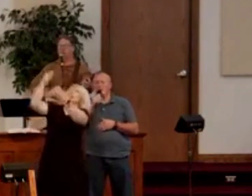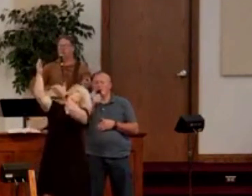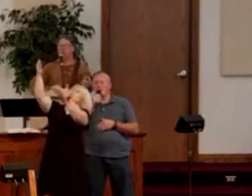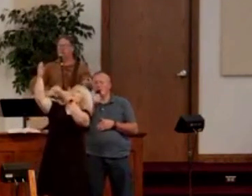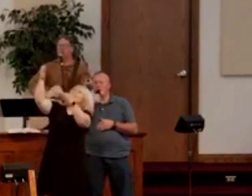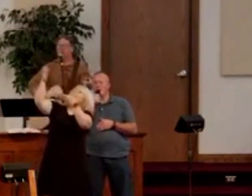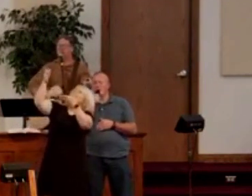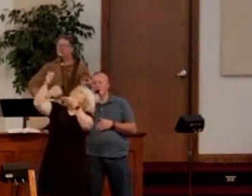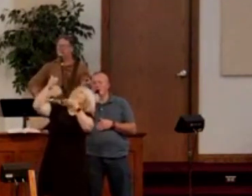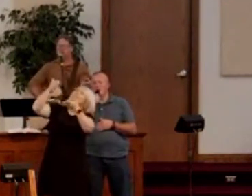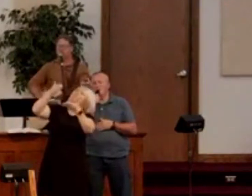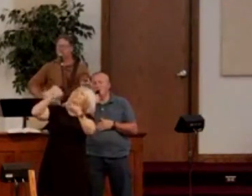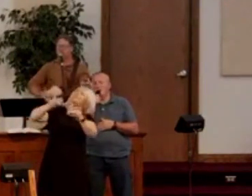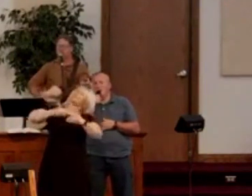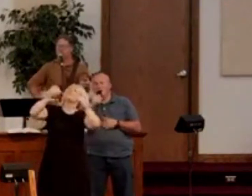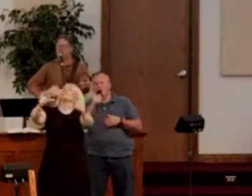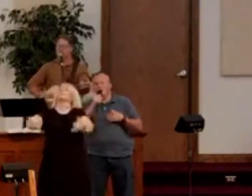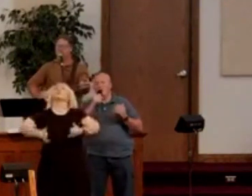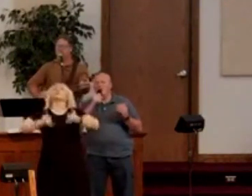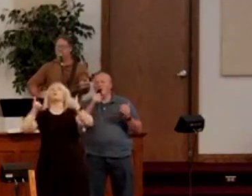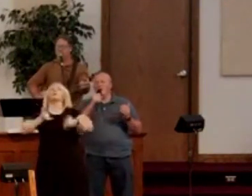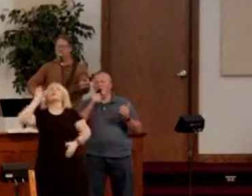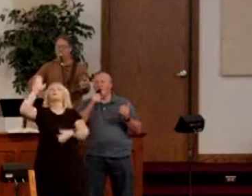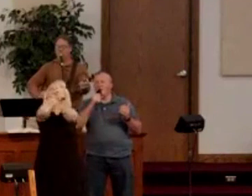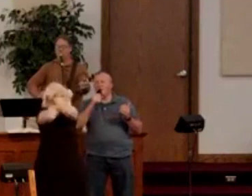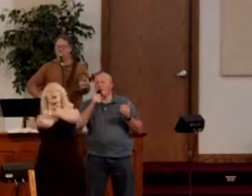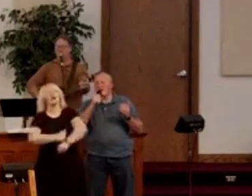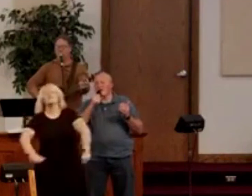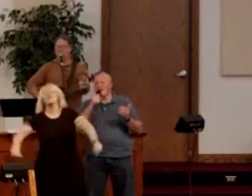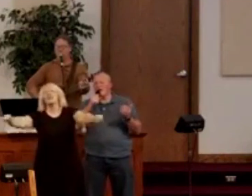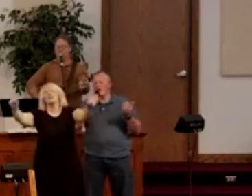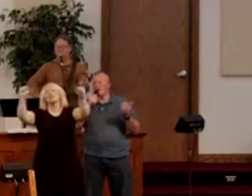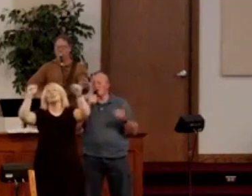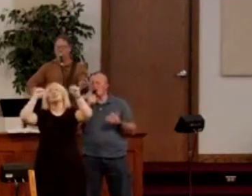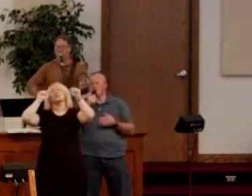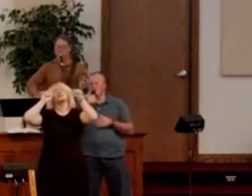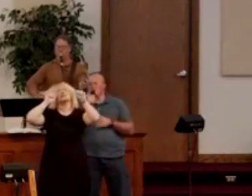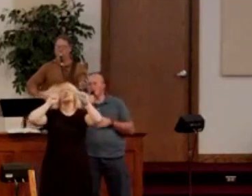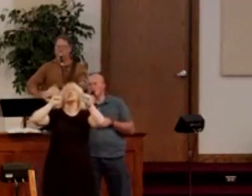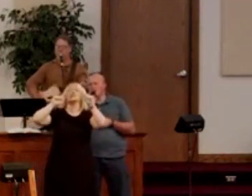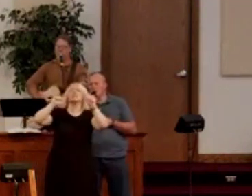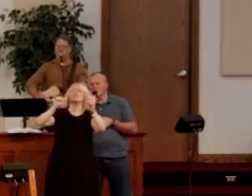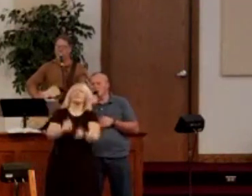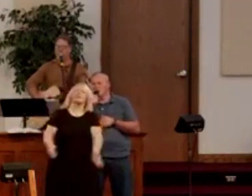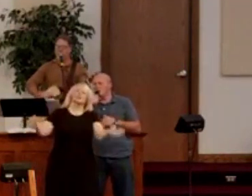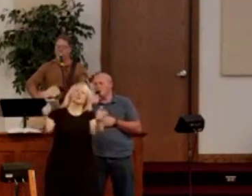Restore to me the joy of your salvation.